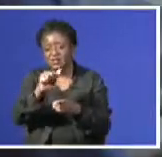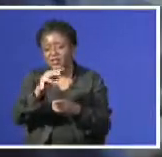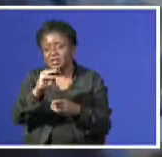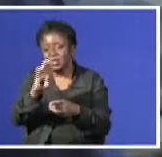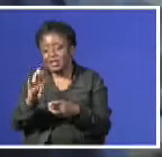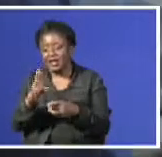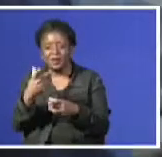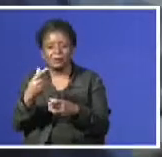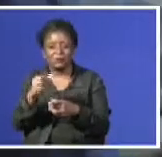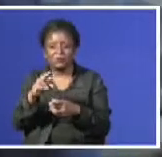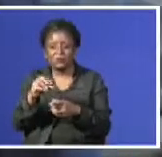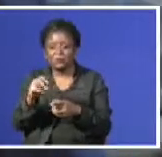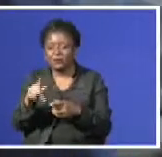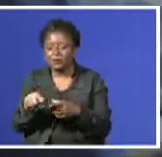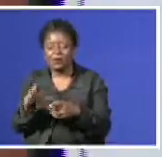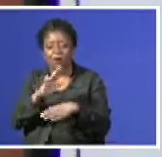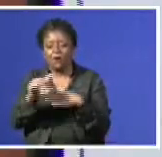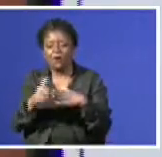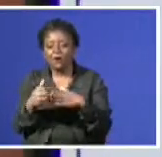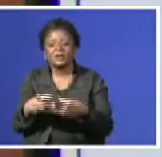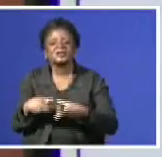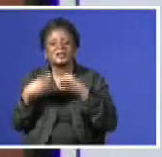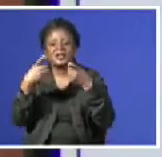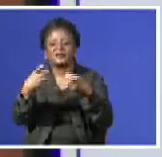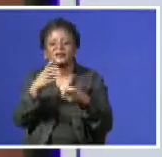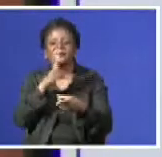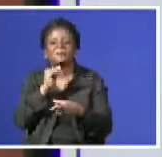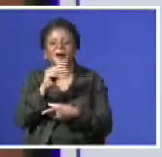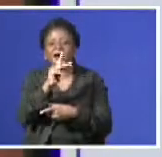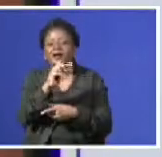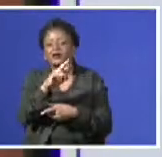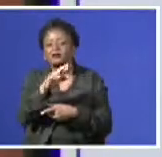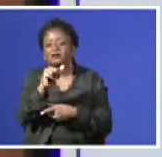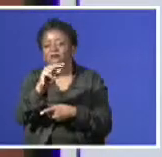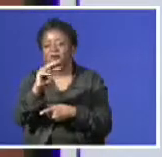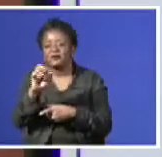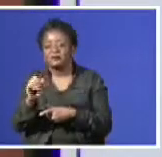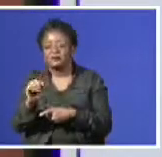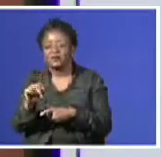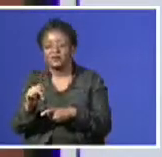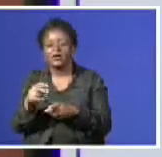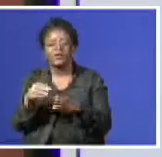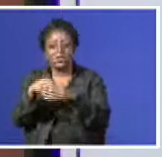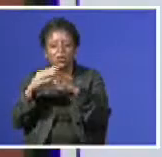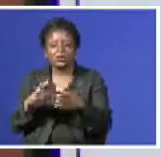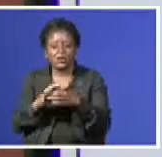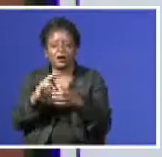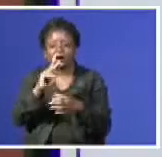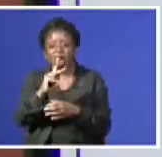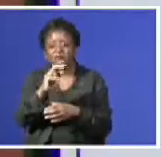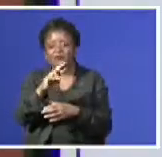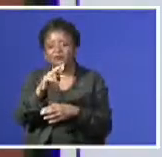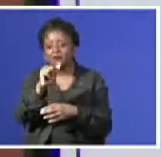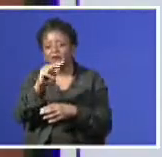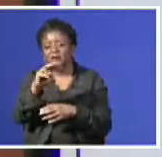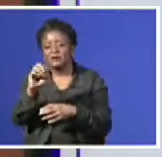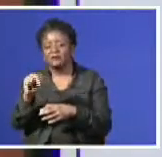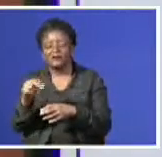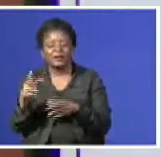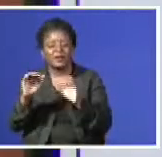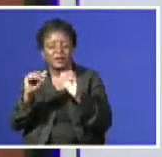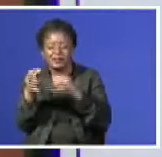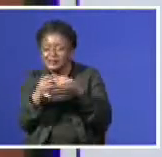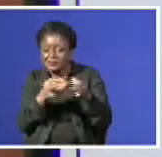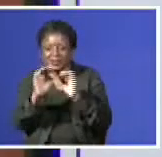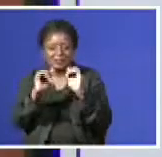all delivered by Craven. Yeah. Well, principal owner of Craven, Kyle Albury, explains how they pulled off serving